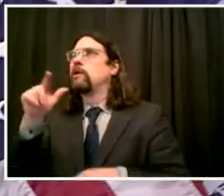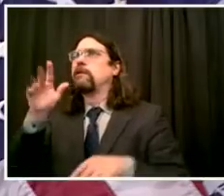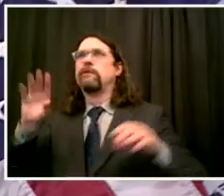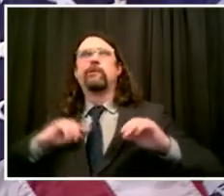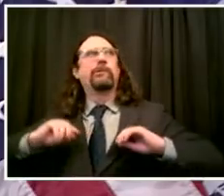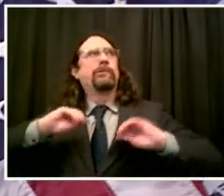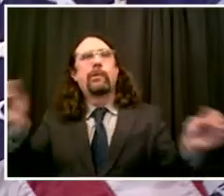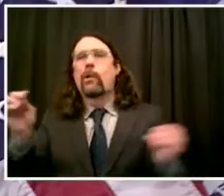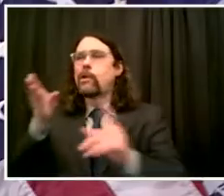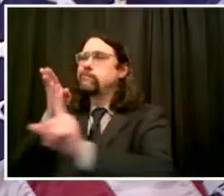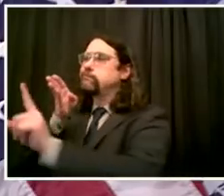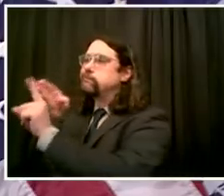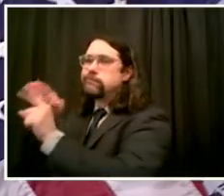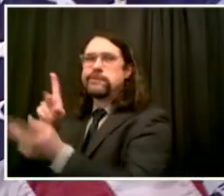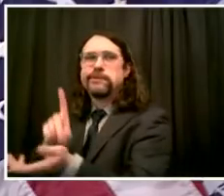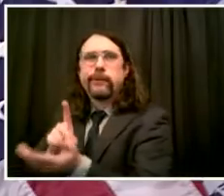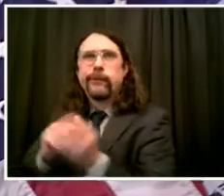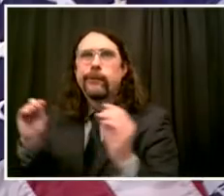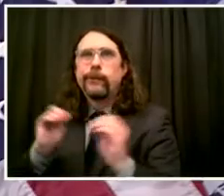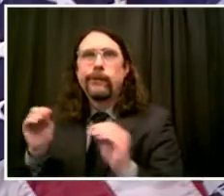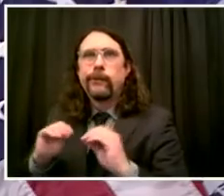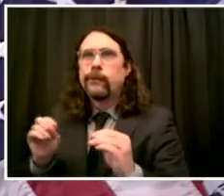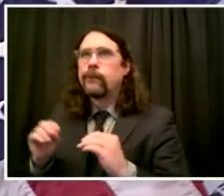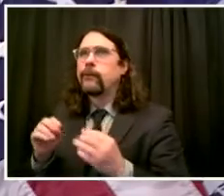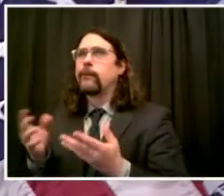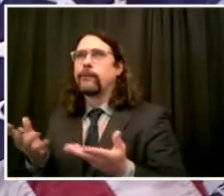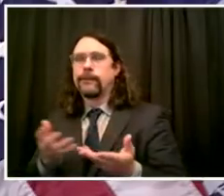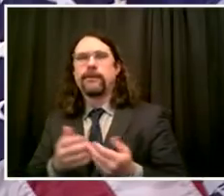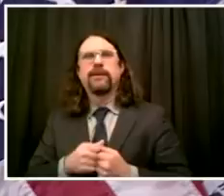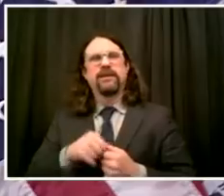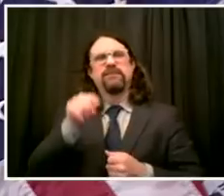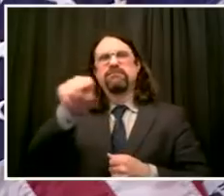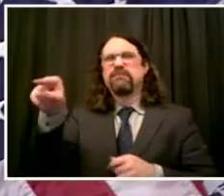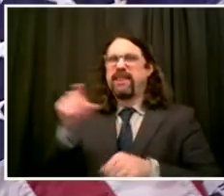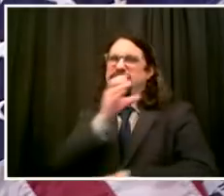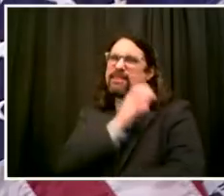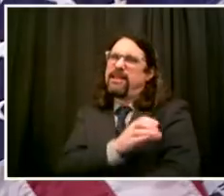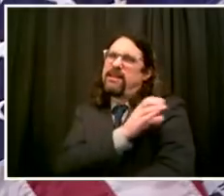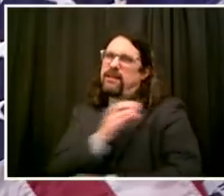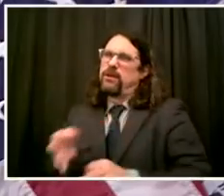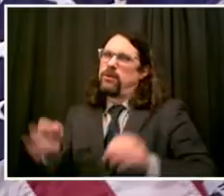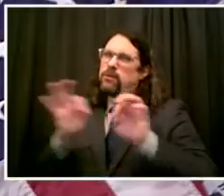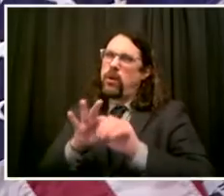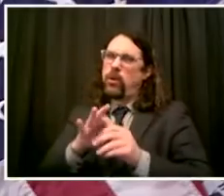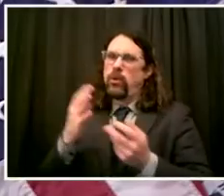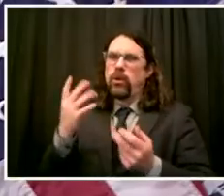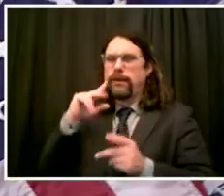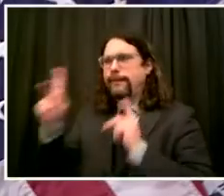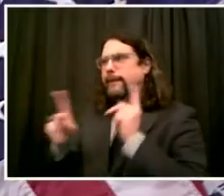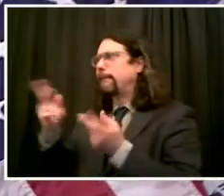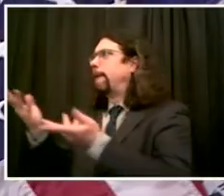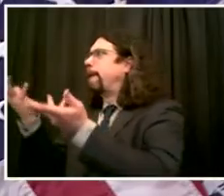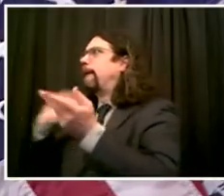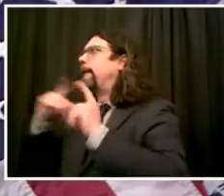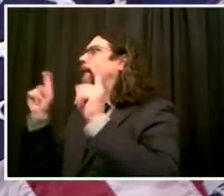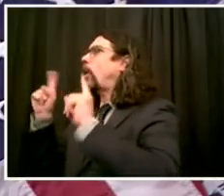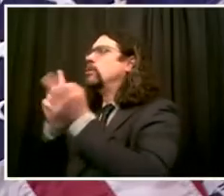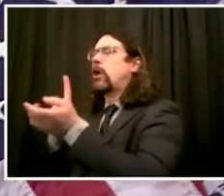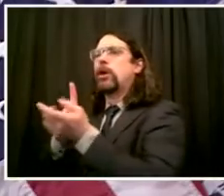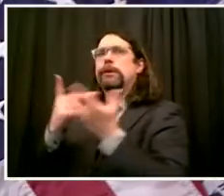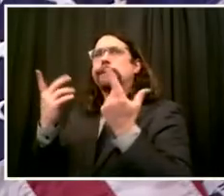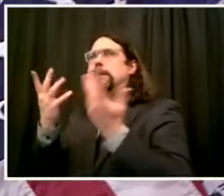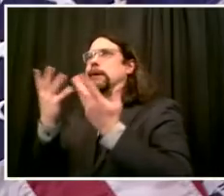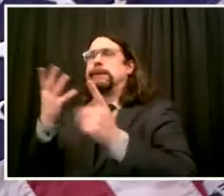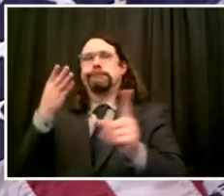the place they can depend on. Literally, the community clinics know the people of their neighborhoods. They speak the language of the people in their neighborhoods. They